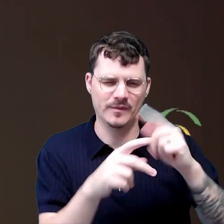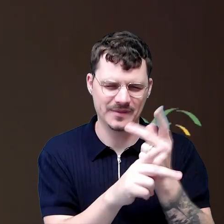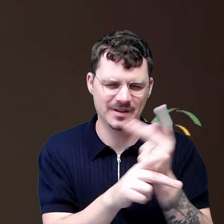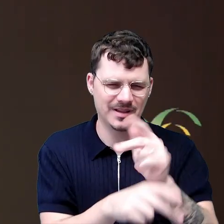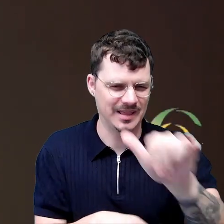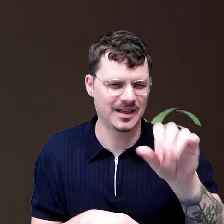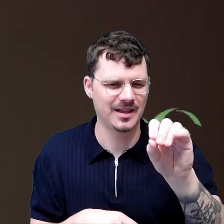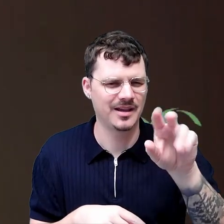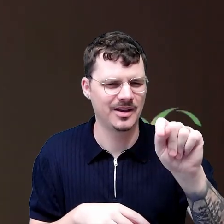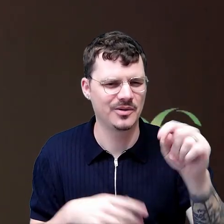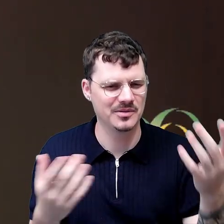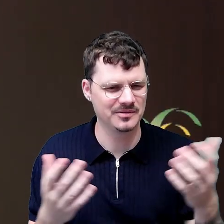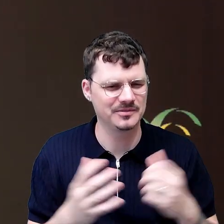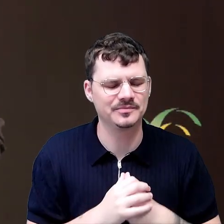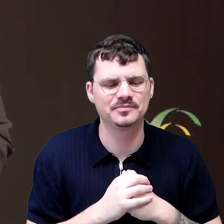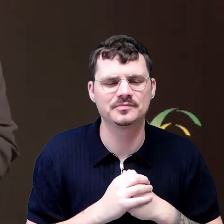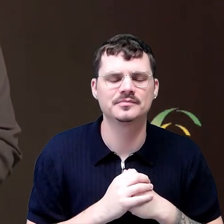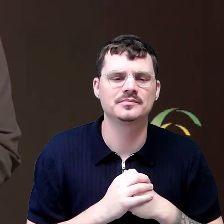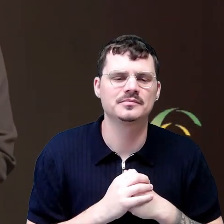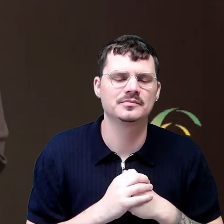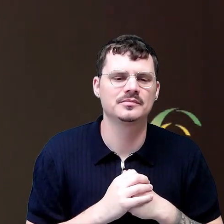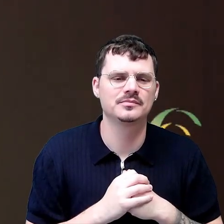out.